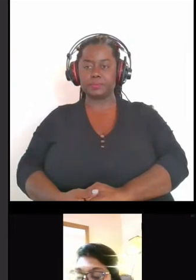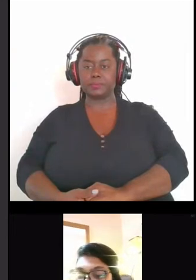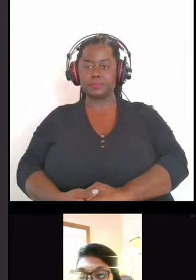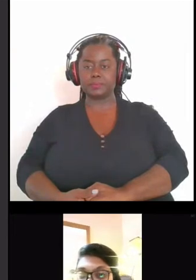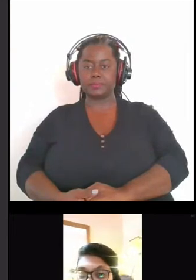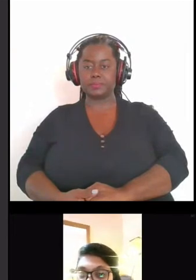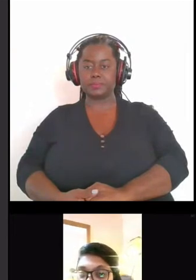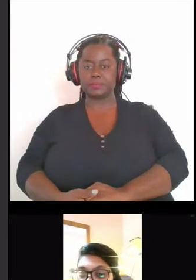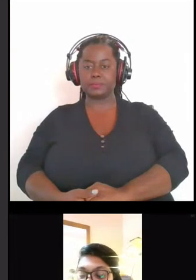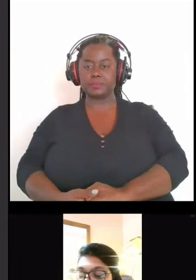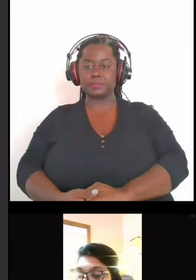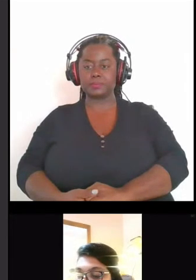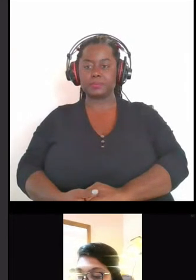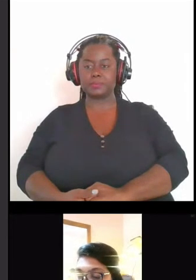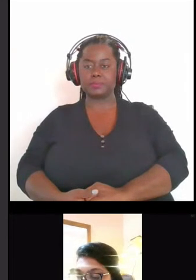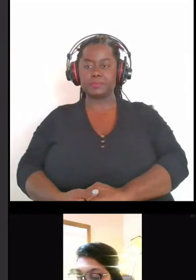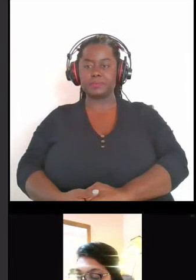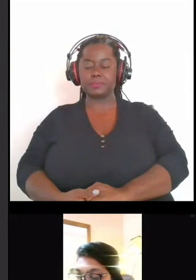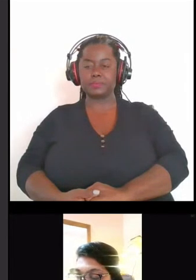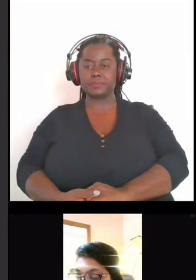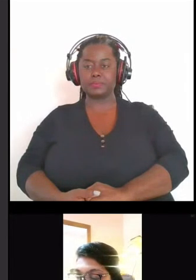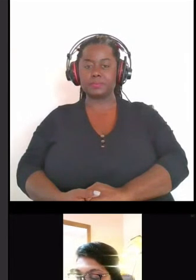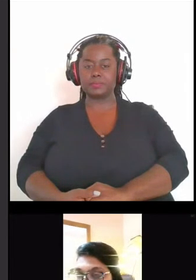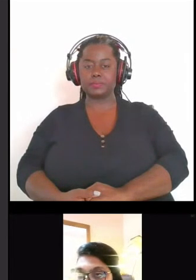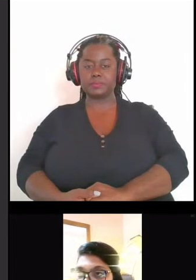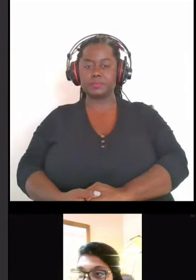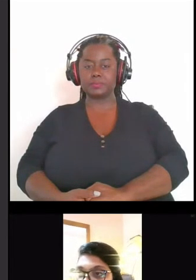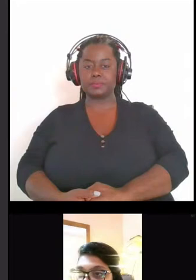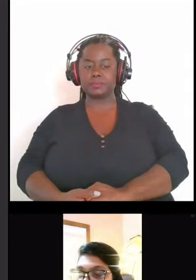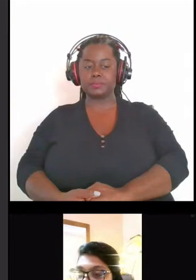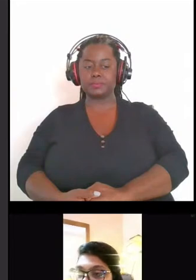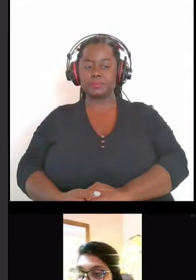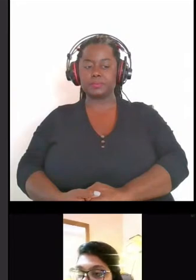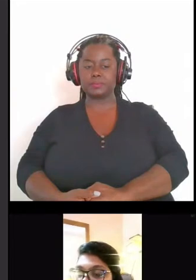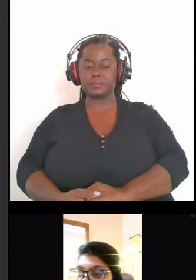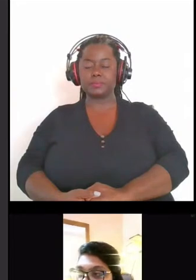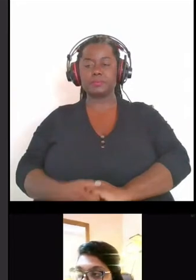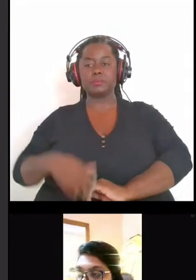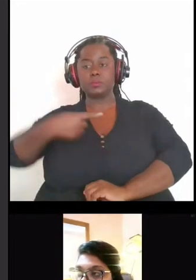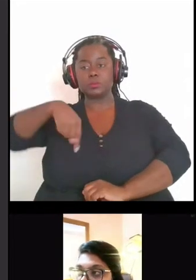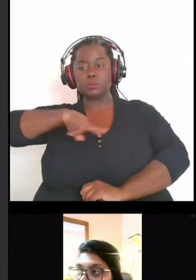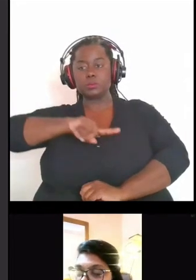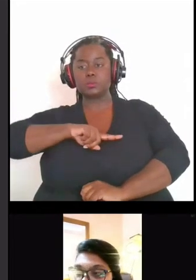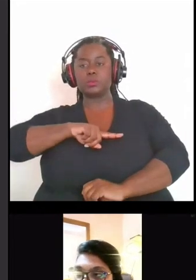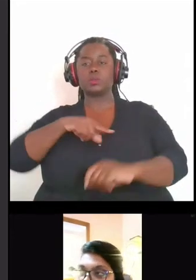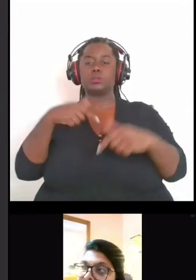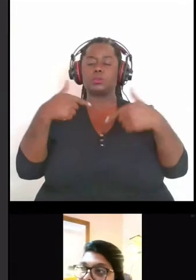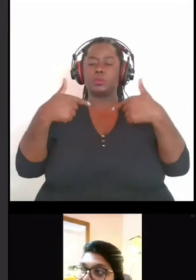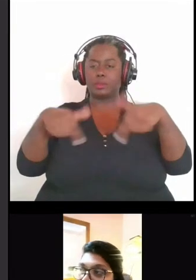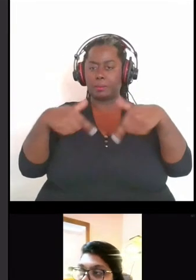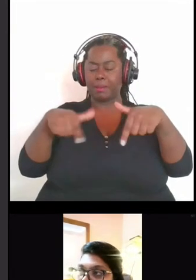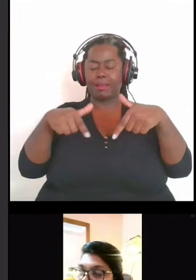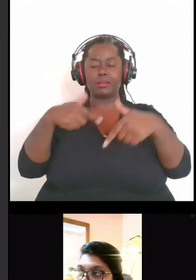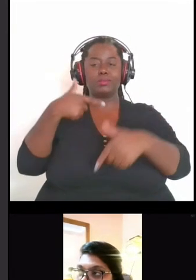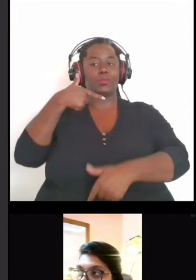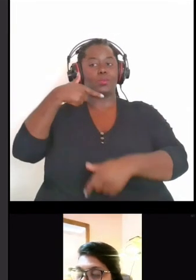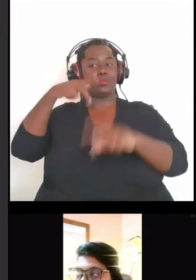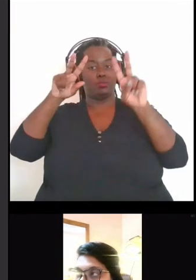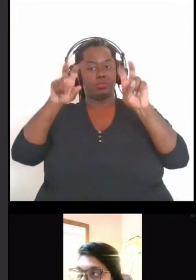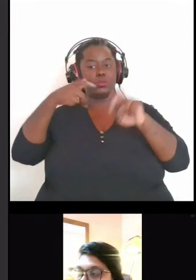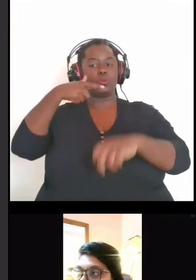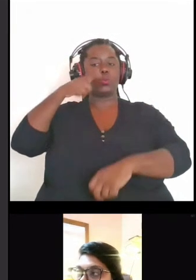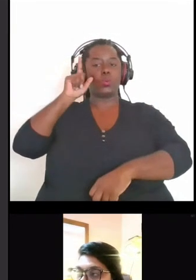our work yesterday today and every day um largely also speaks about yesterday which is the